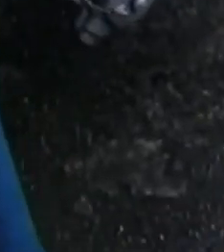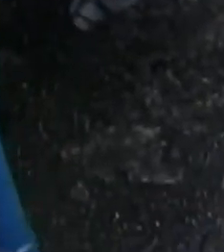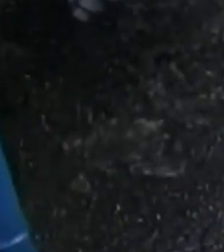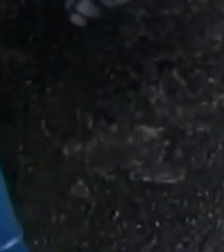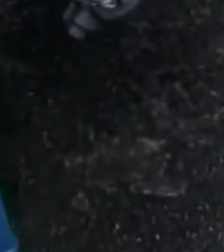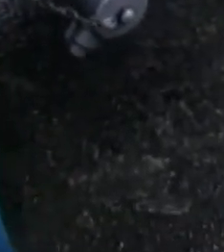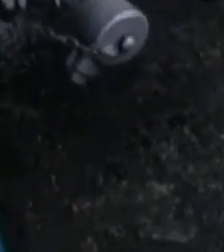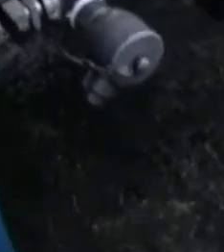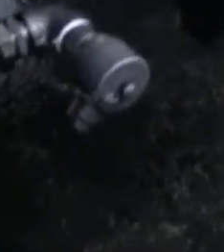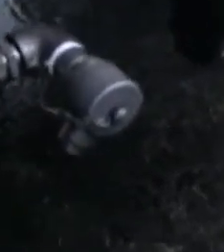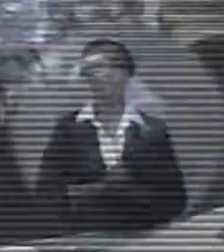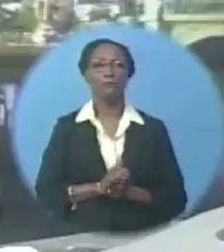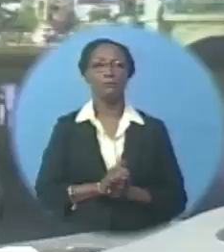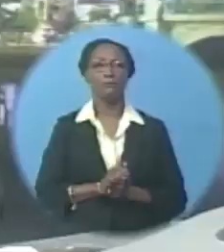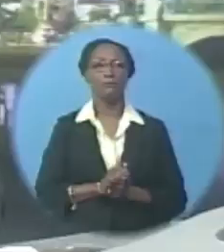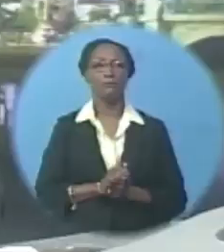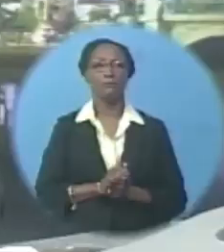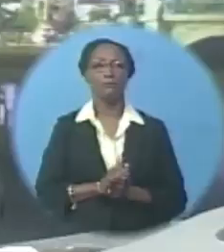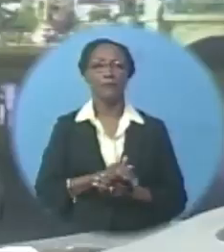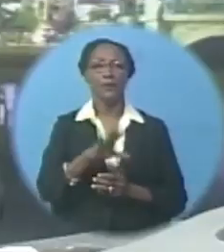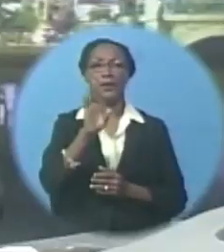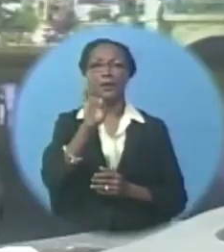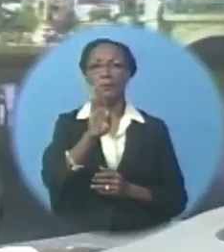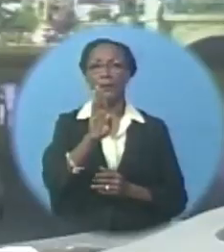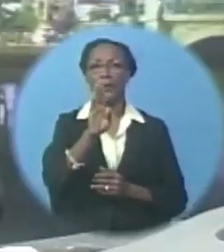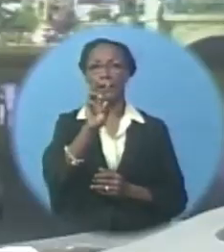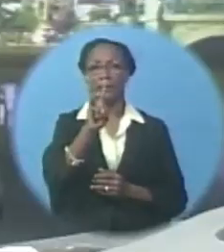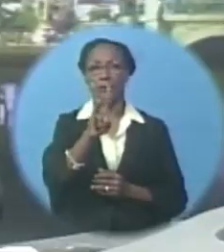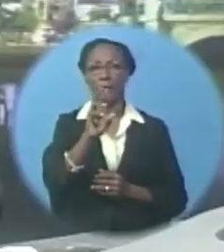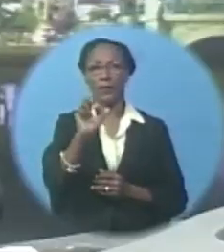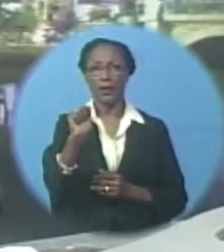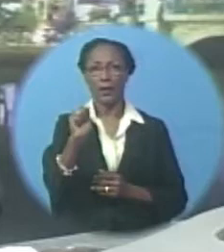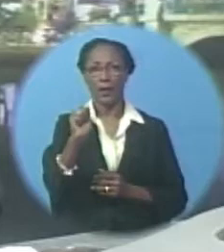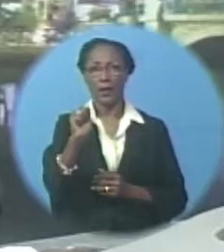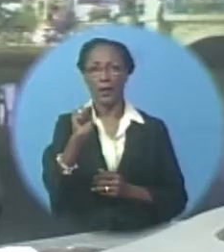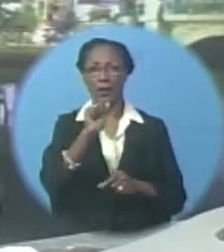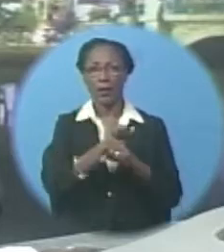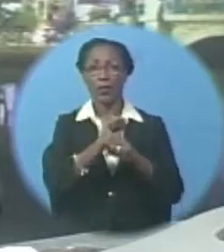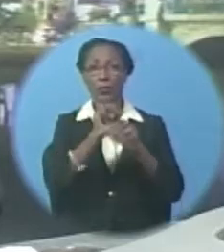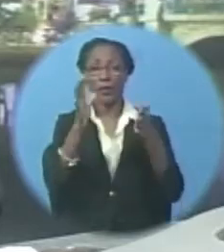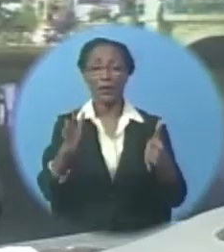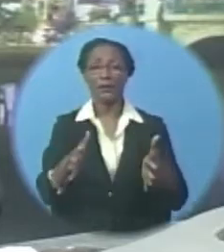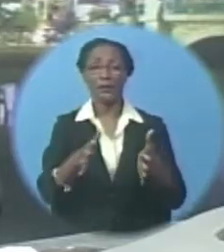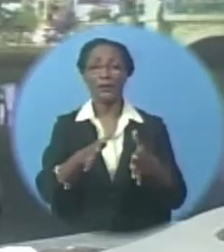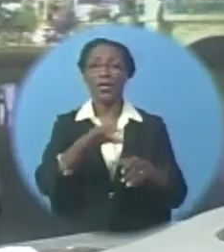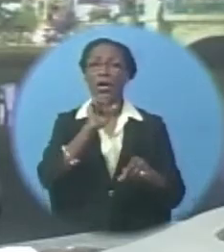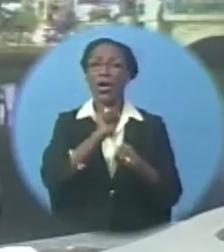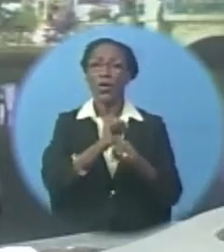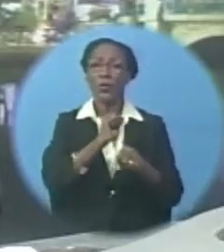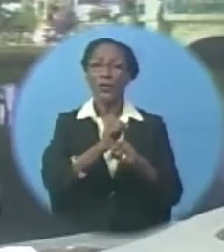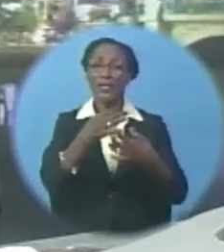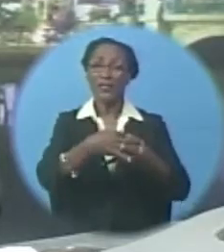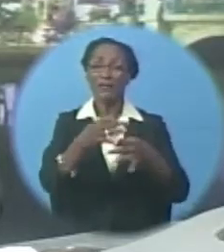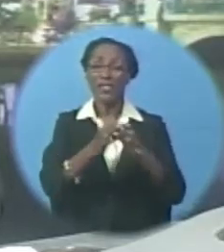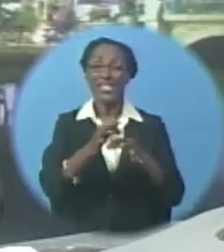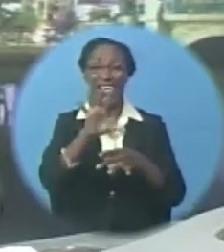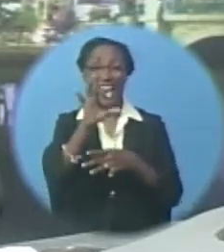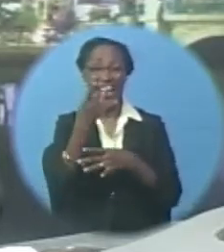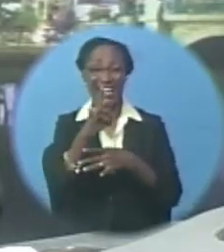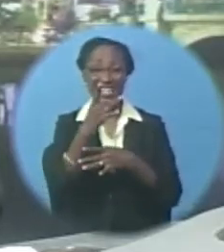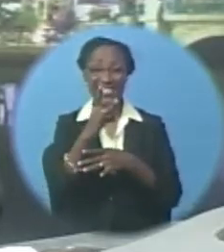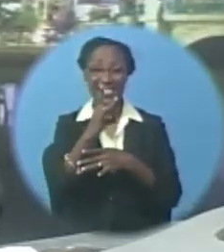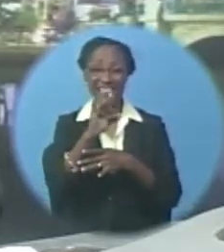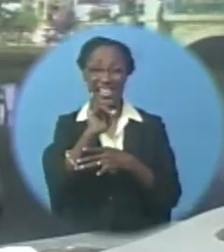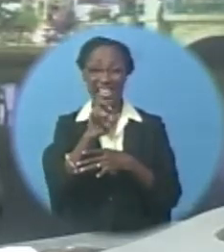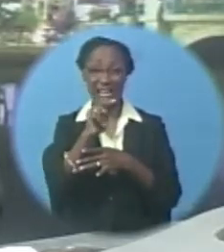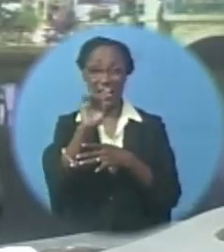until investigations are completed. BWA crews were also busy working on a ruptured 18-inch main along Spring Garden. Engineers